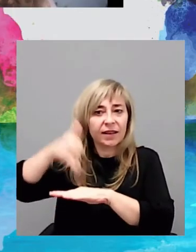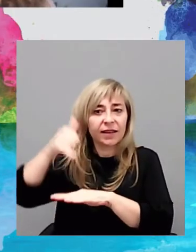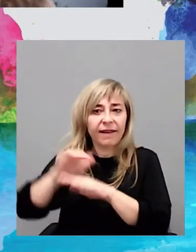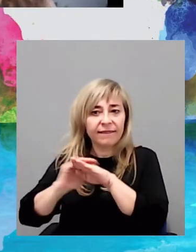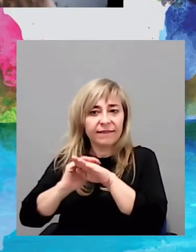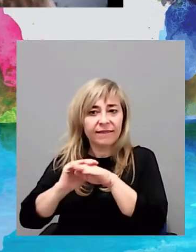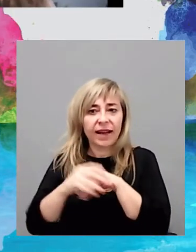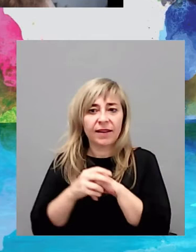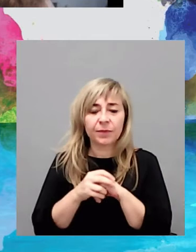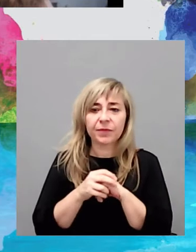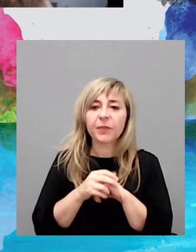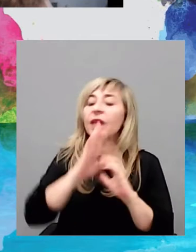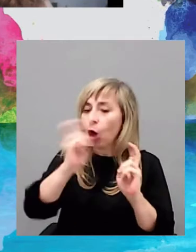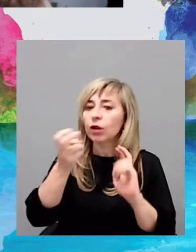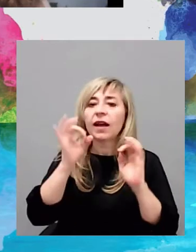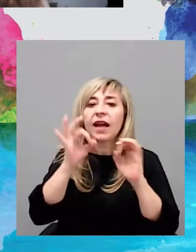And then accessibility